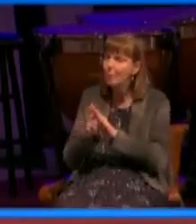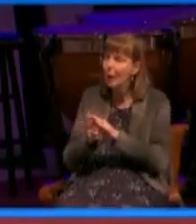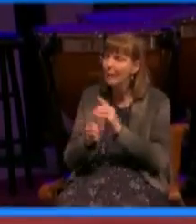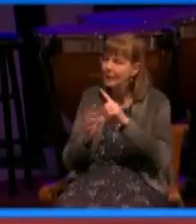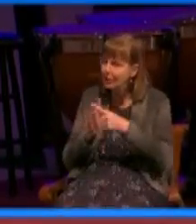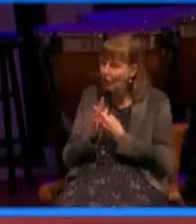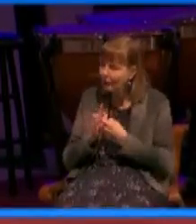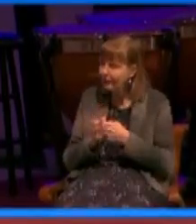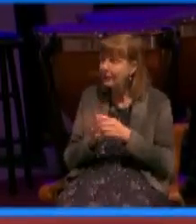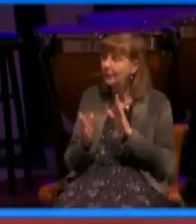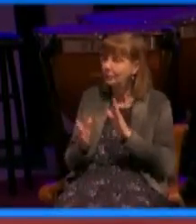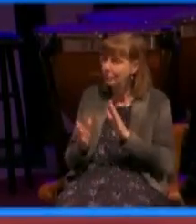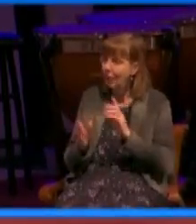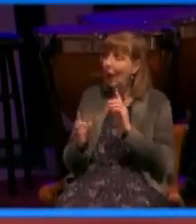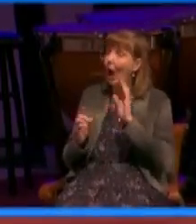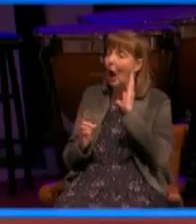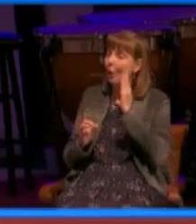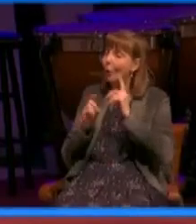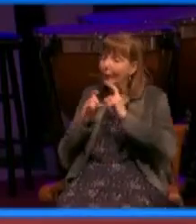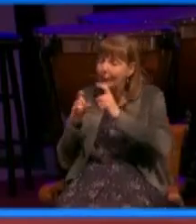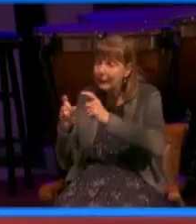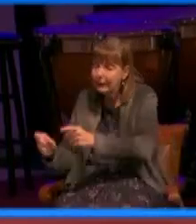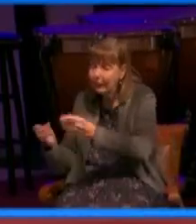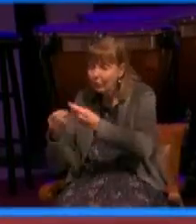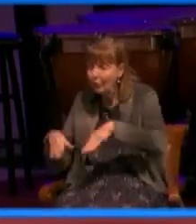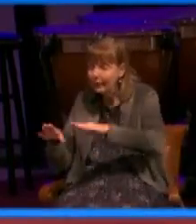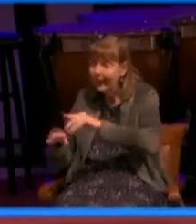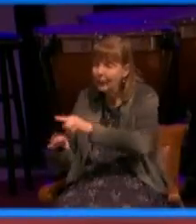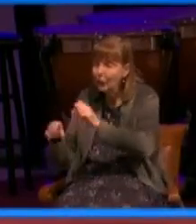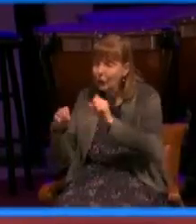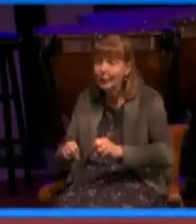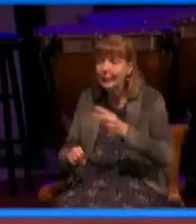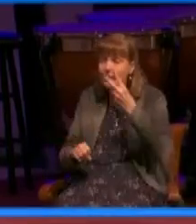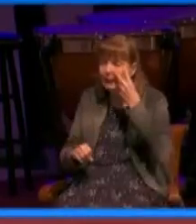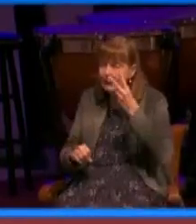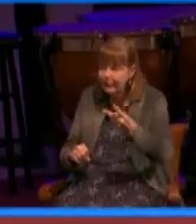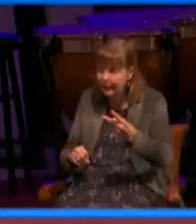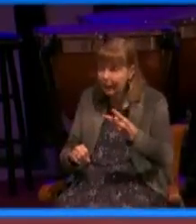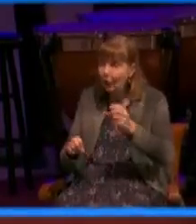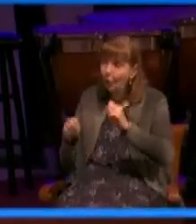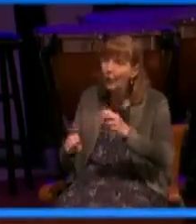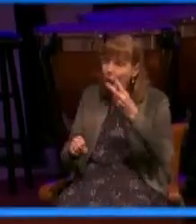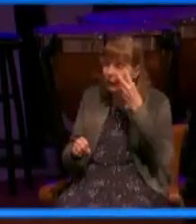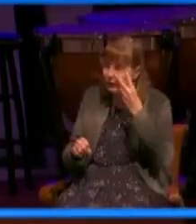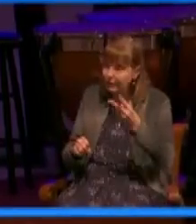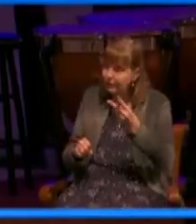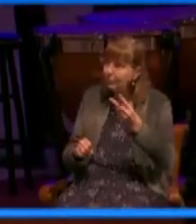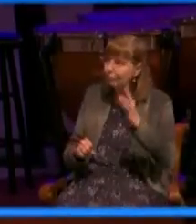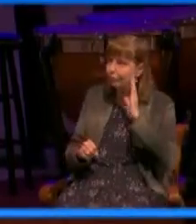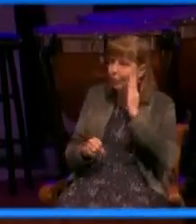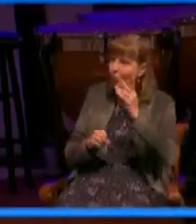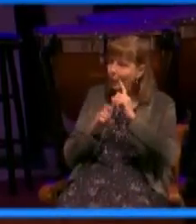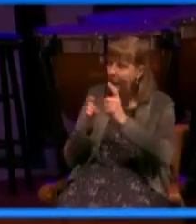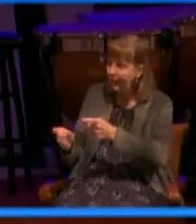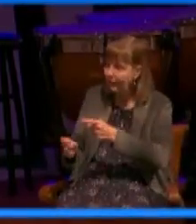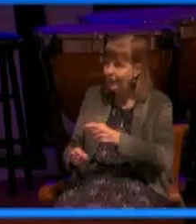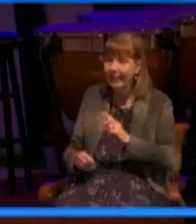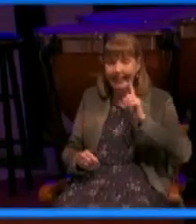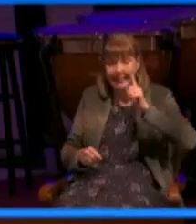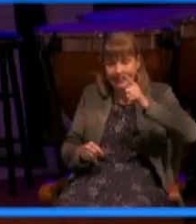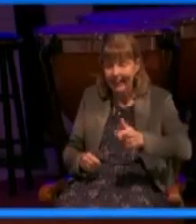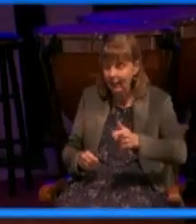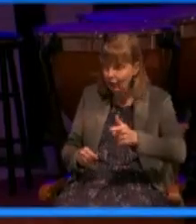see. So what your eyes can see, I'm going to give you. Now here in chapter 17, he brings that even fuller to say, I'm going to give you all of